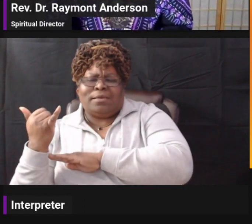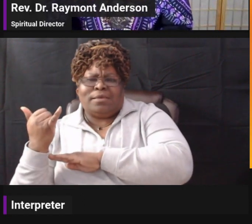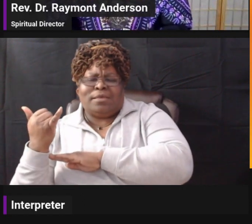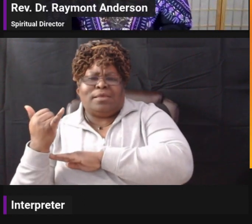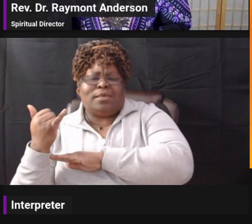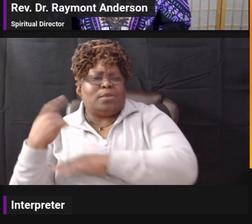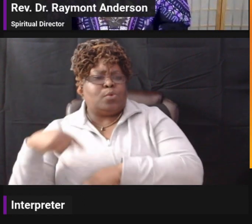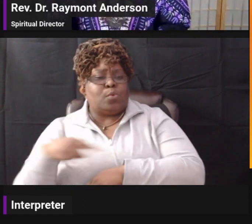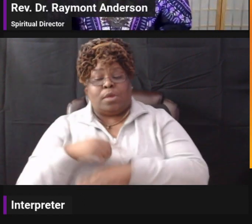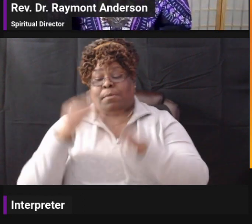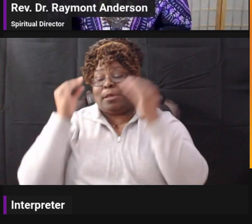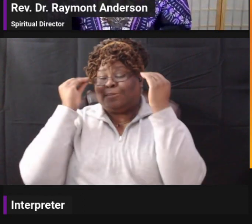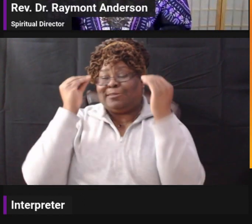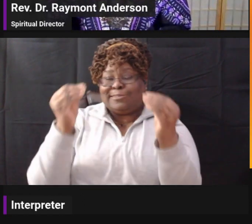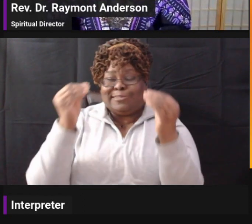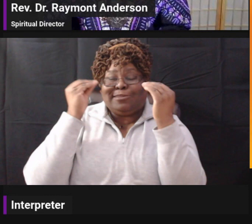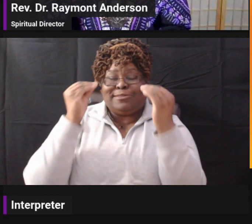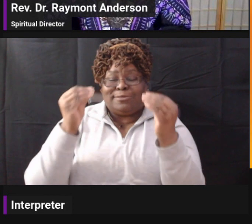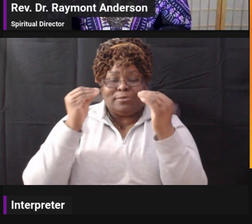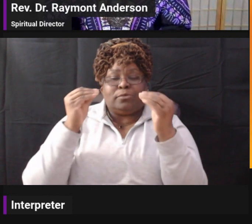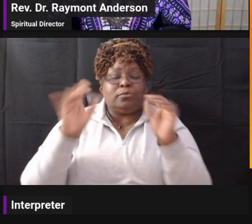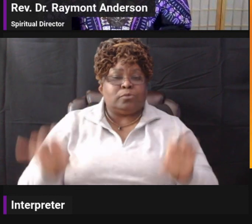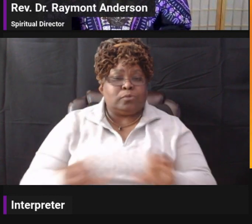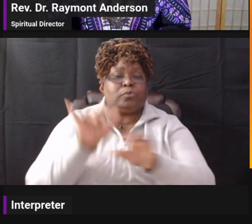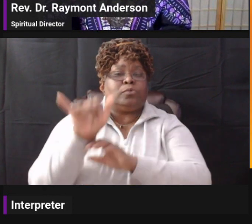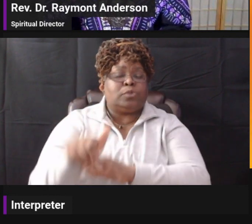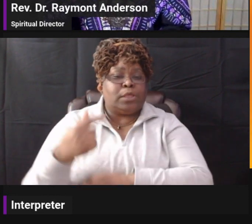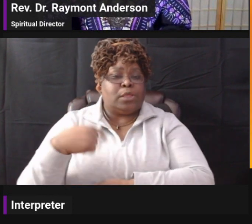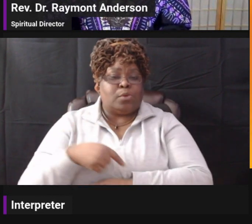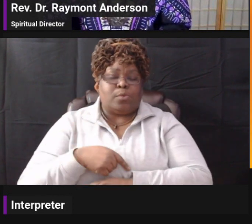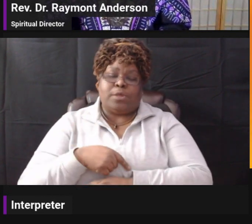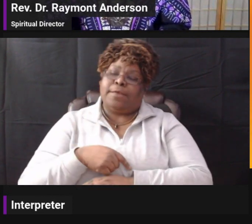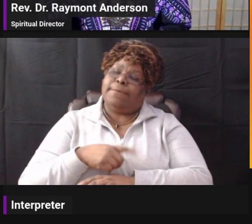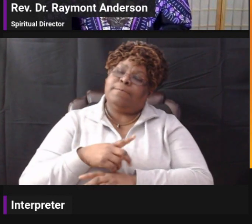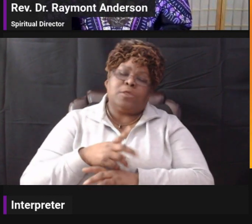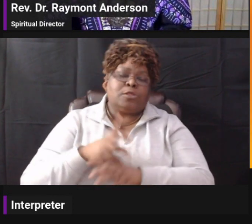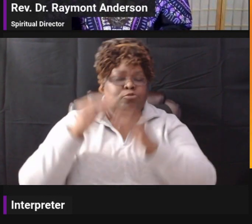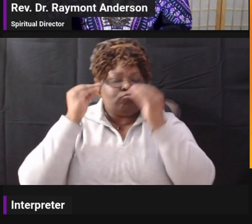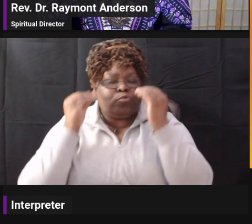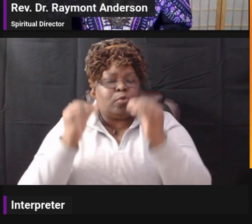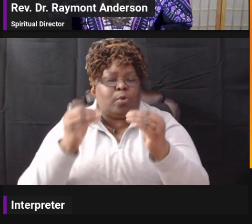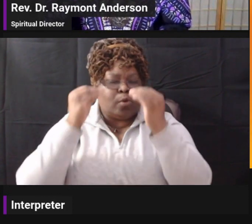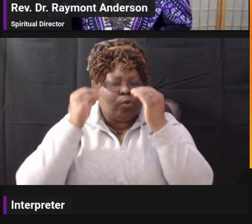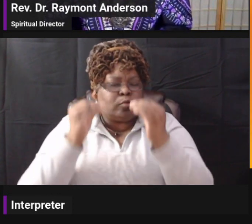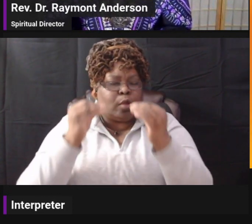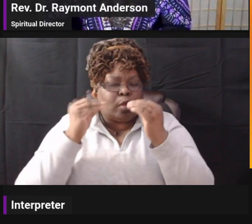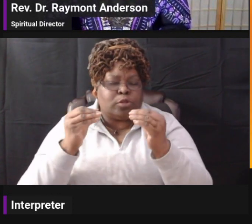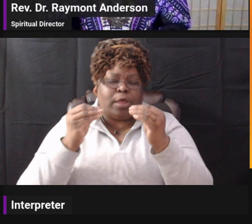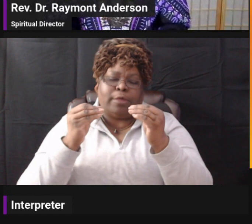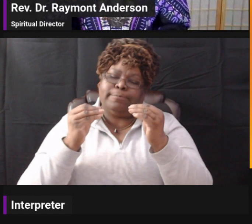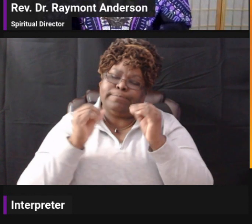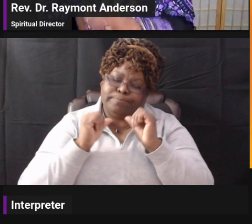Why? Because we have been trained to do so. We have been habituated to do